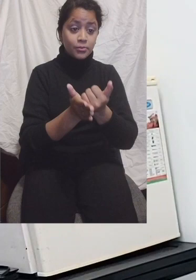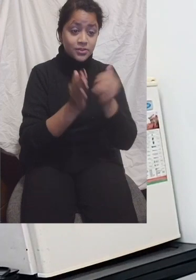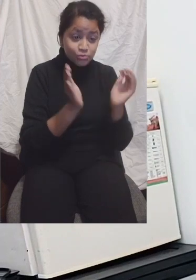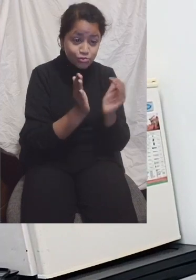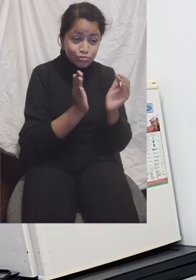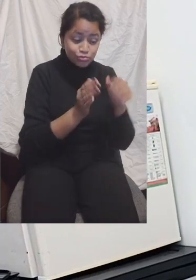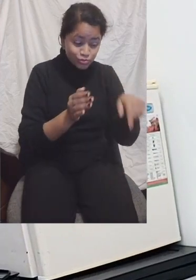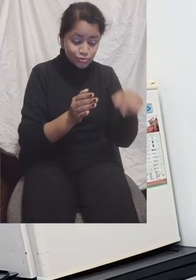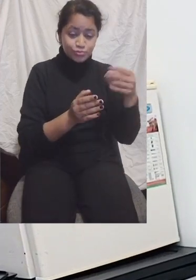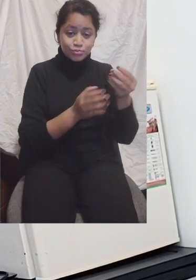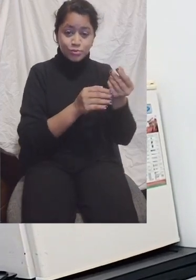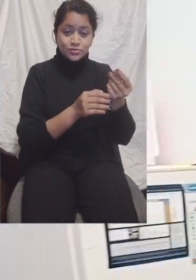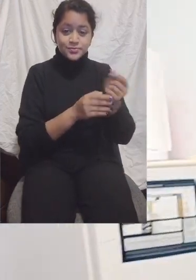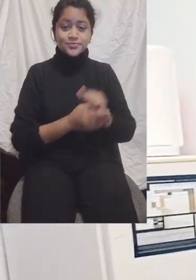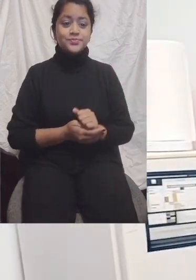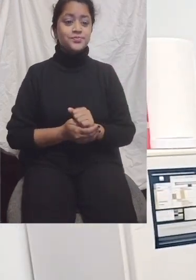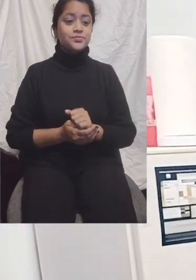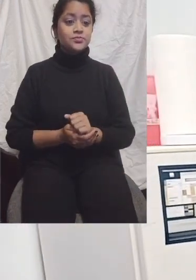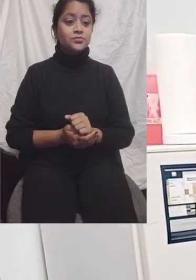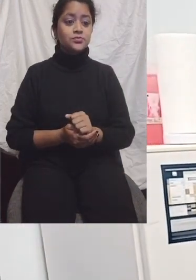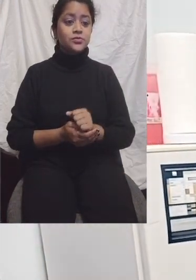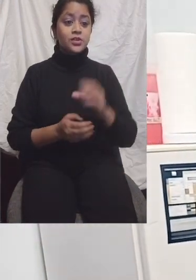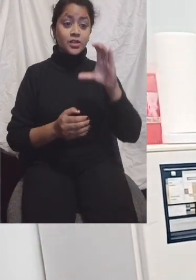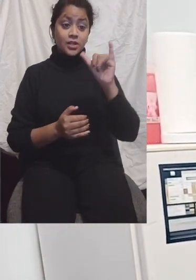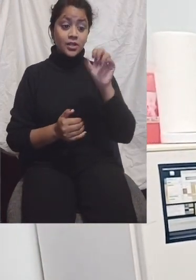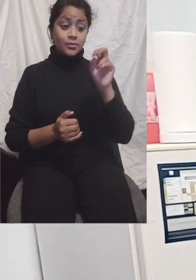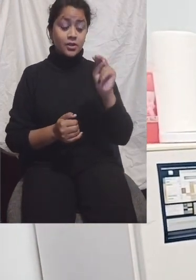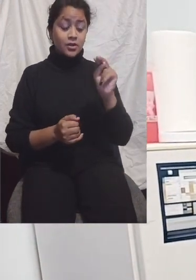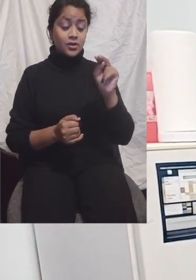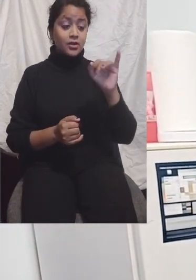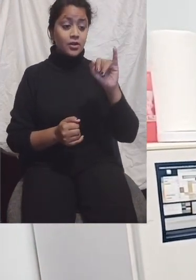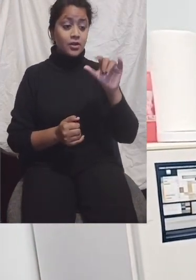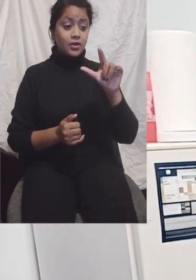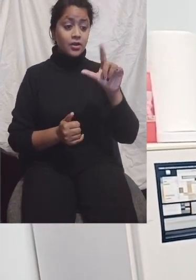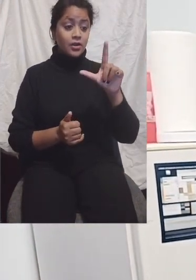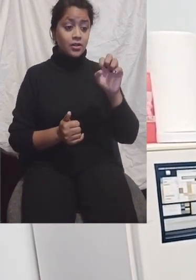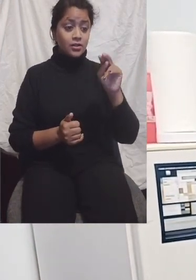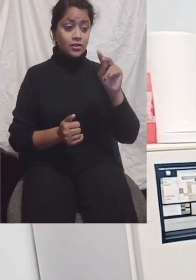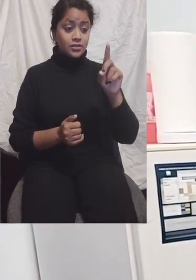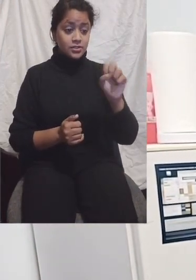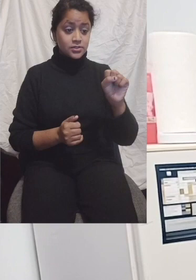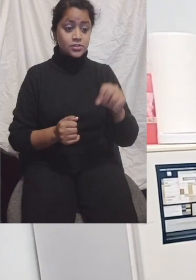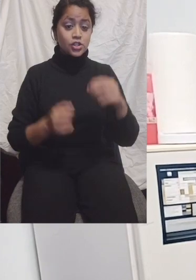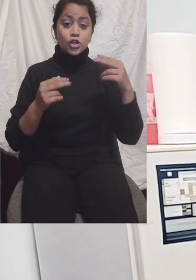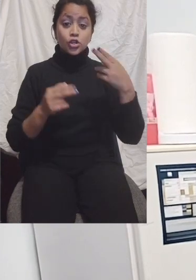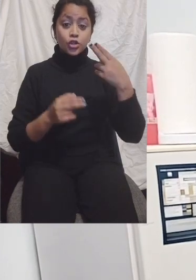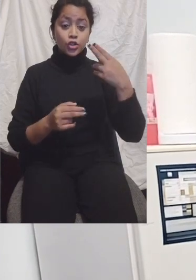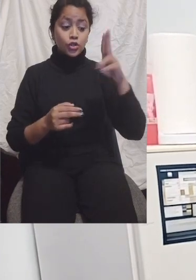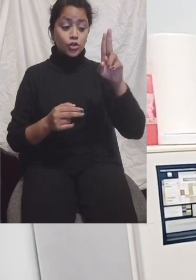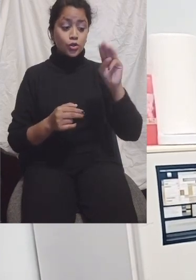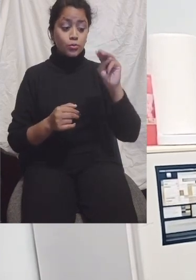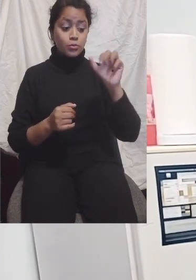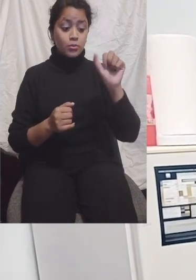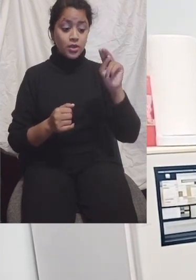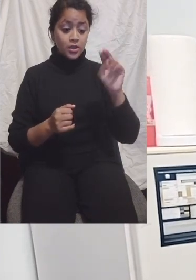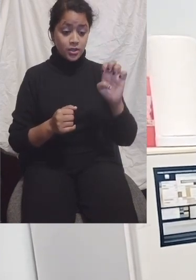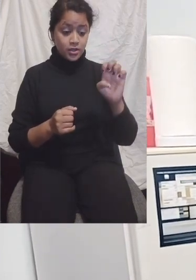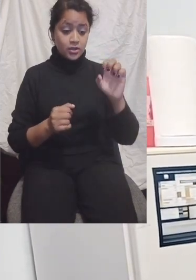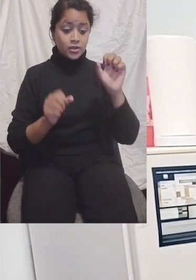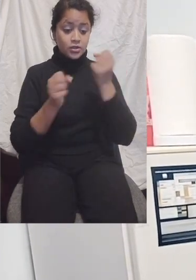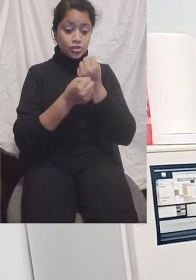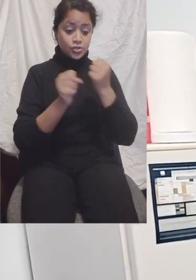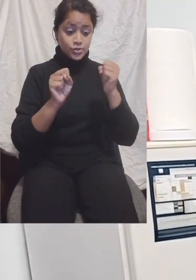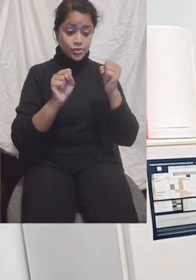into helping these little guys. The Cayman Islands Humane Society and their Cayman Brac, one dog